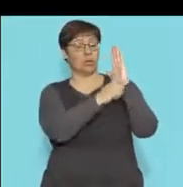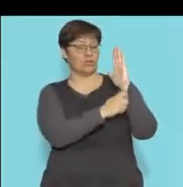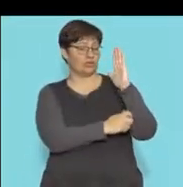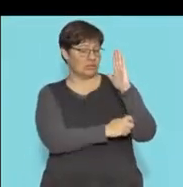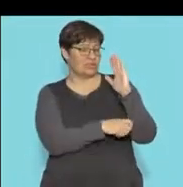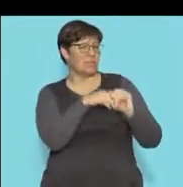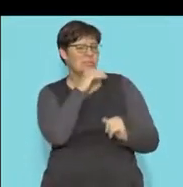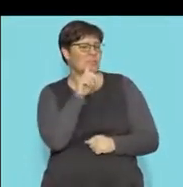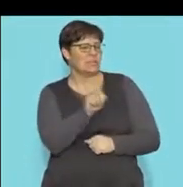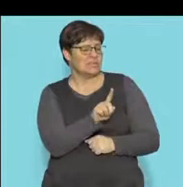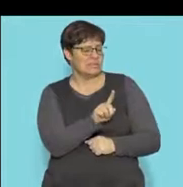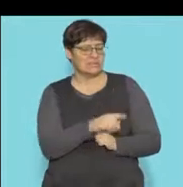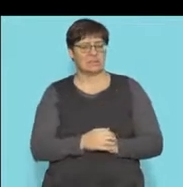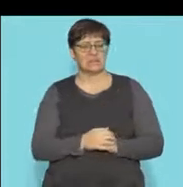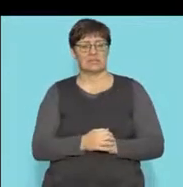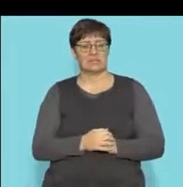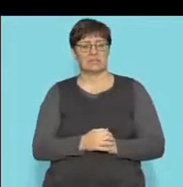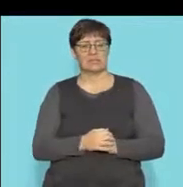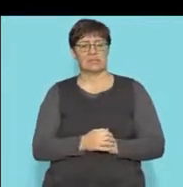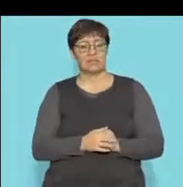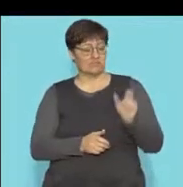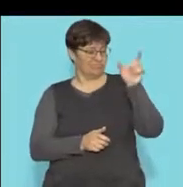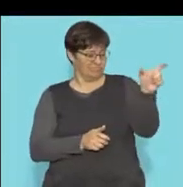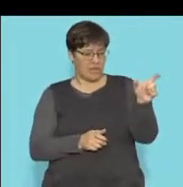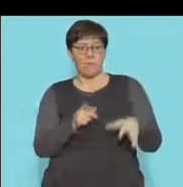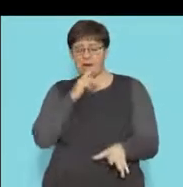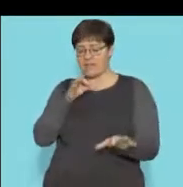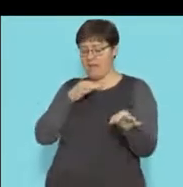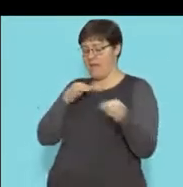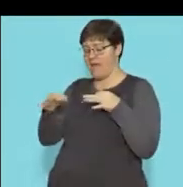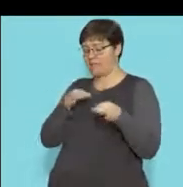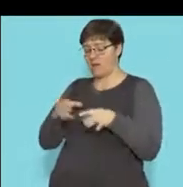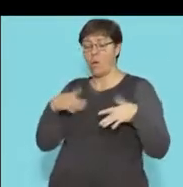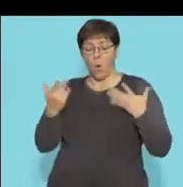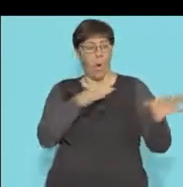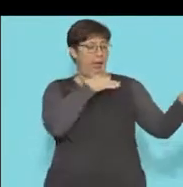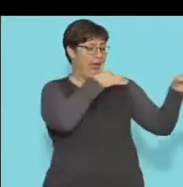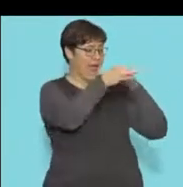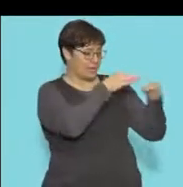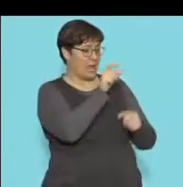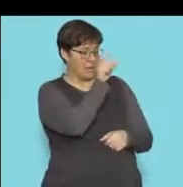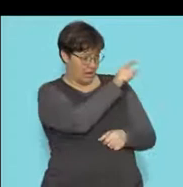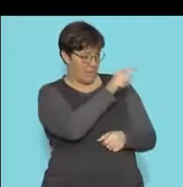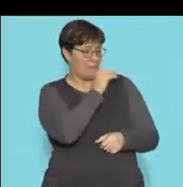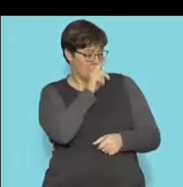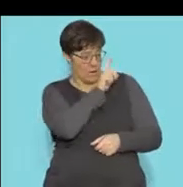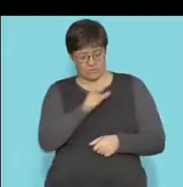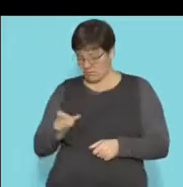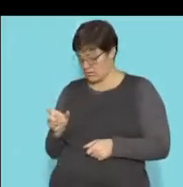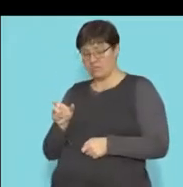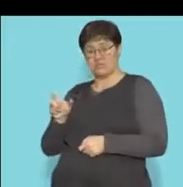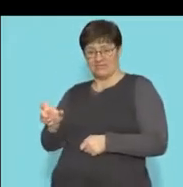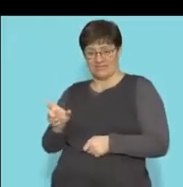Terminology means providing a term or a word that is going